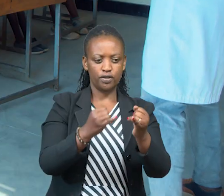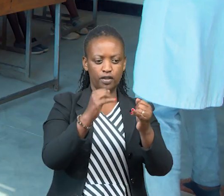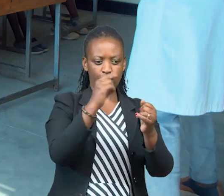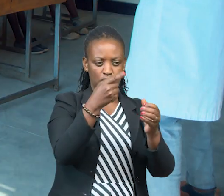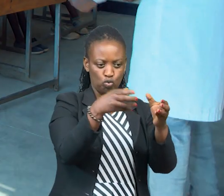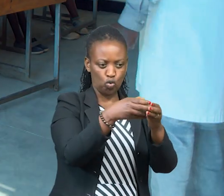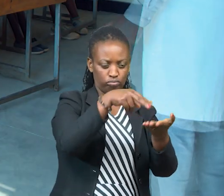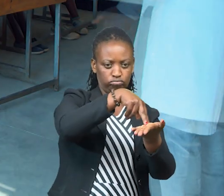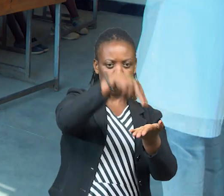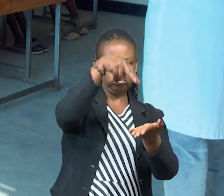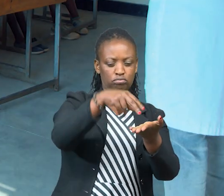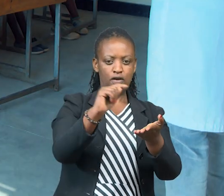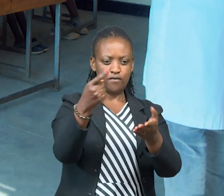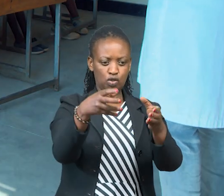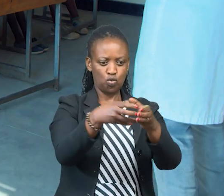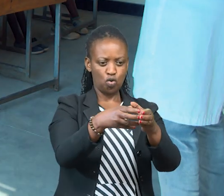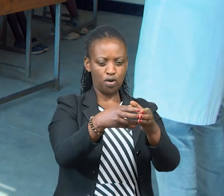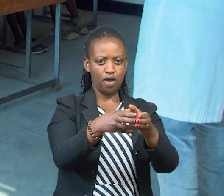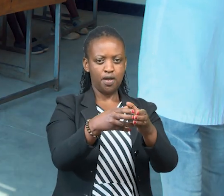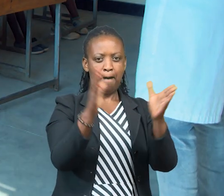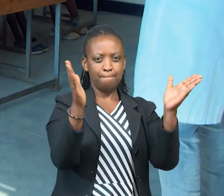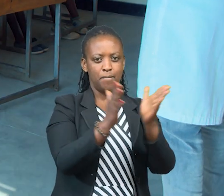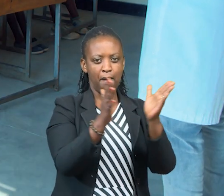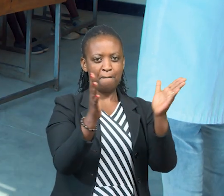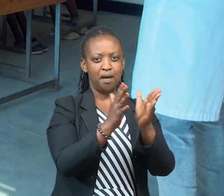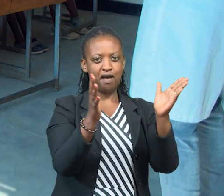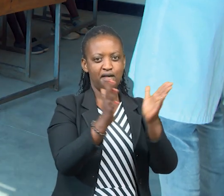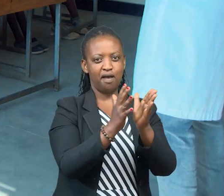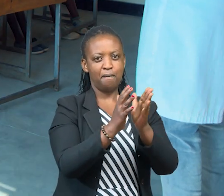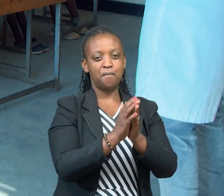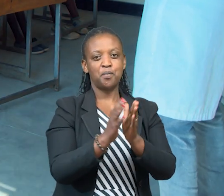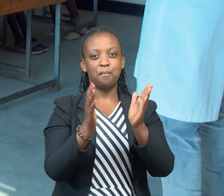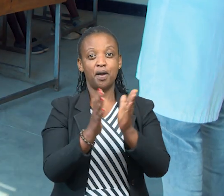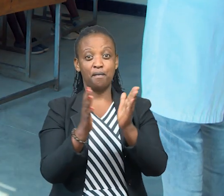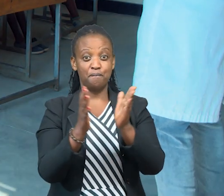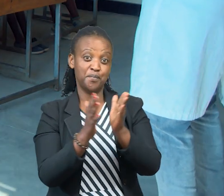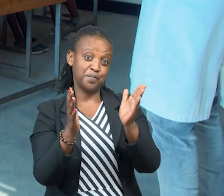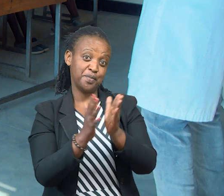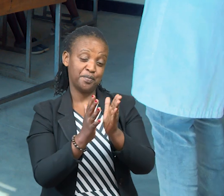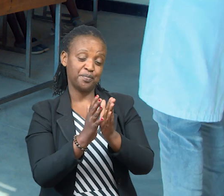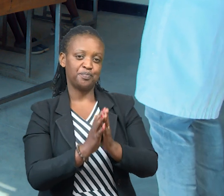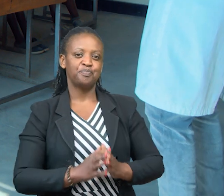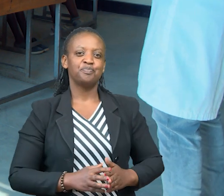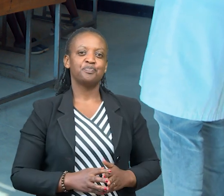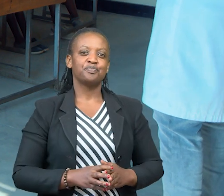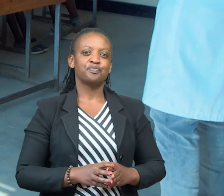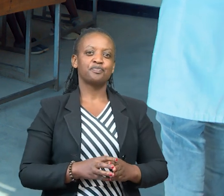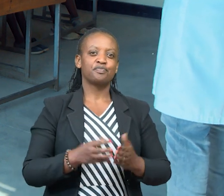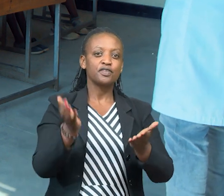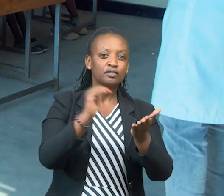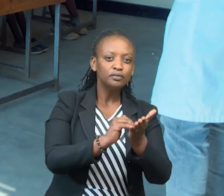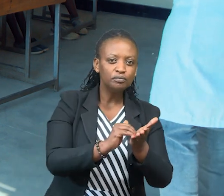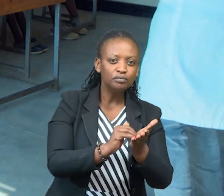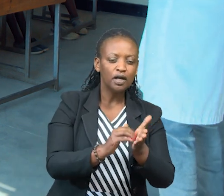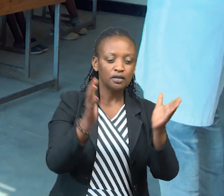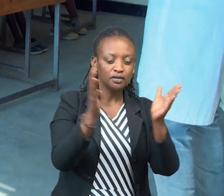group to stand up. First group, clap, clap, clap, clap, clap, clap, clap, clap, clap. You